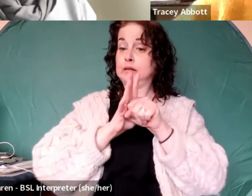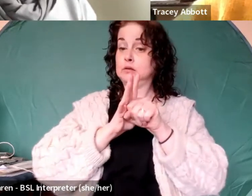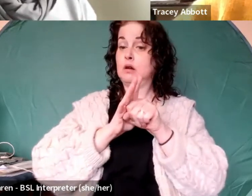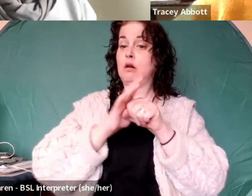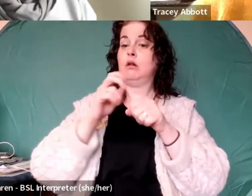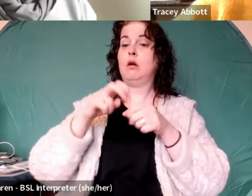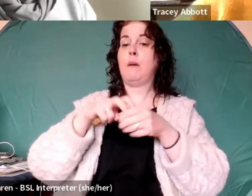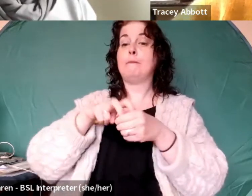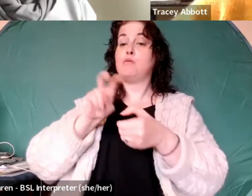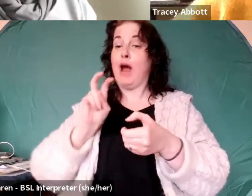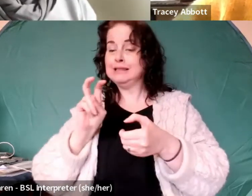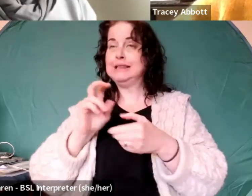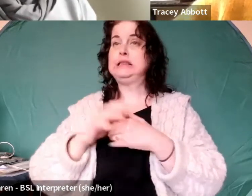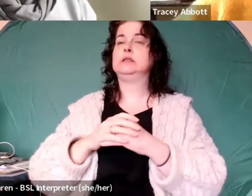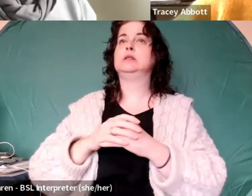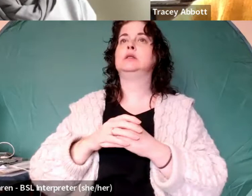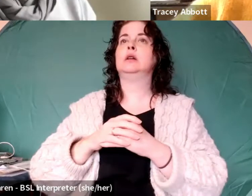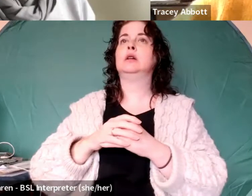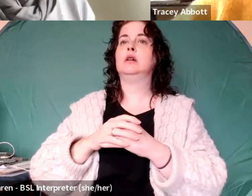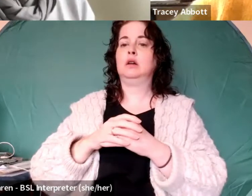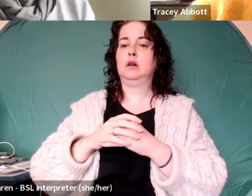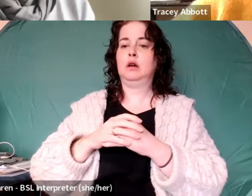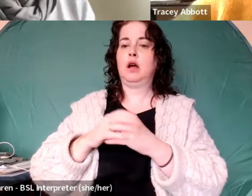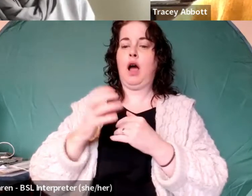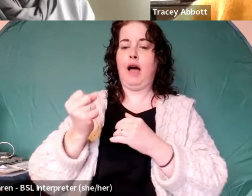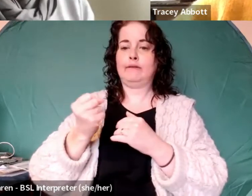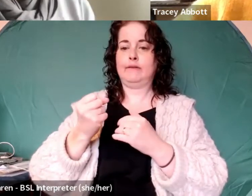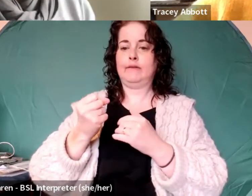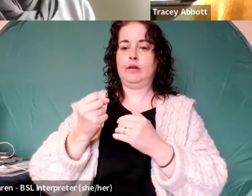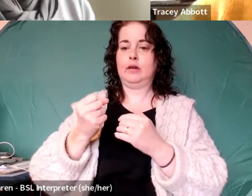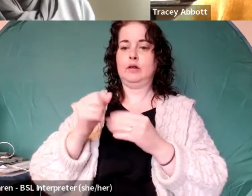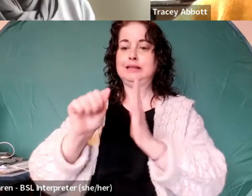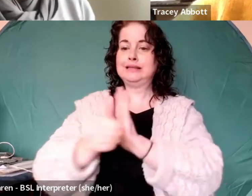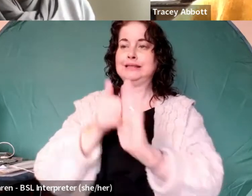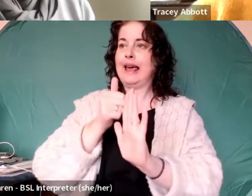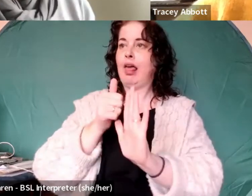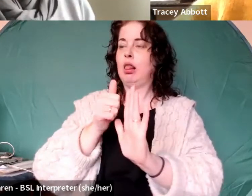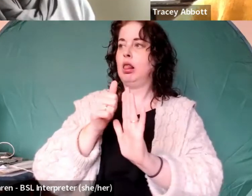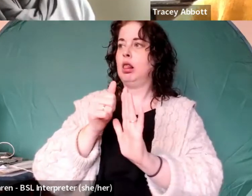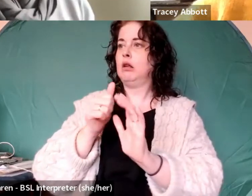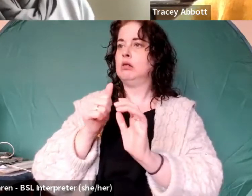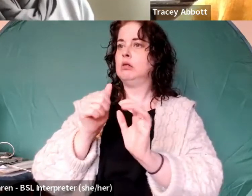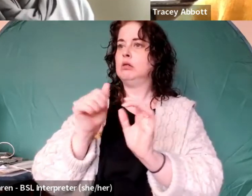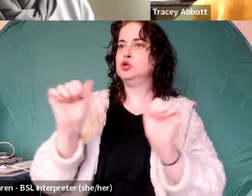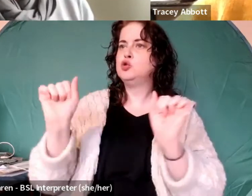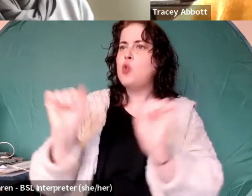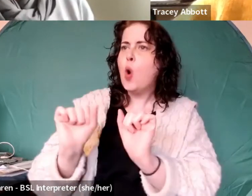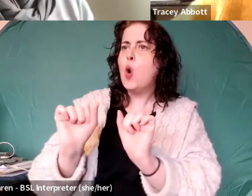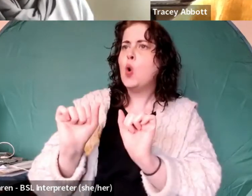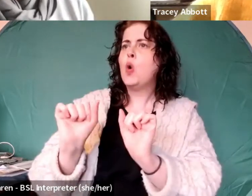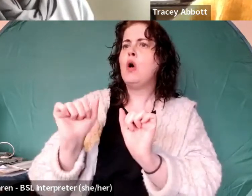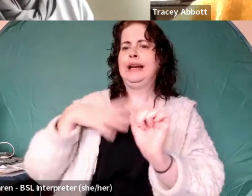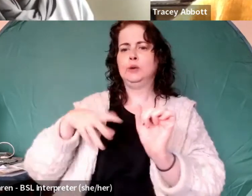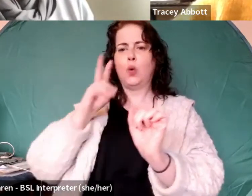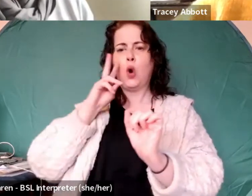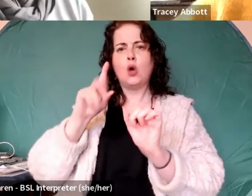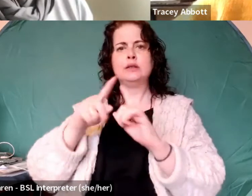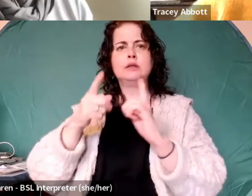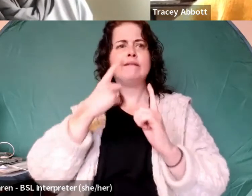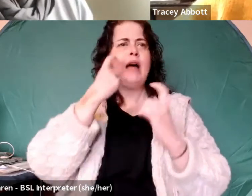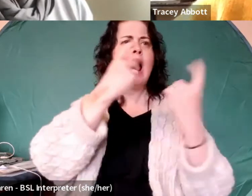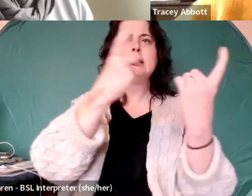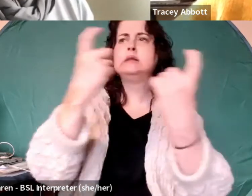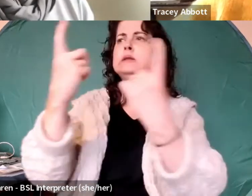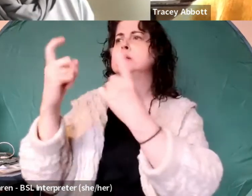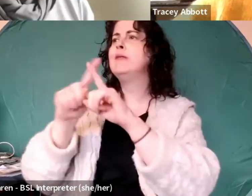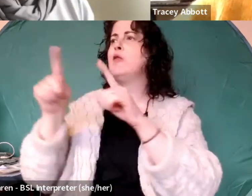Brexit. And there's the whole kind of skill shortages, and we need to be looking in different places. Well, of course, the